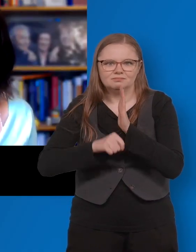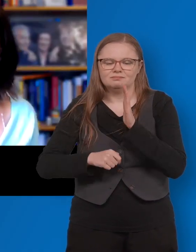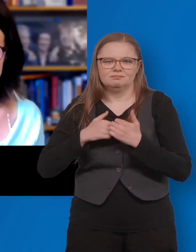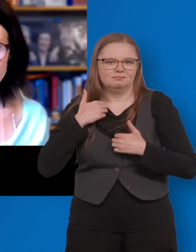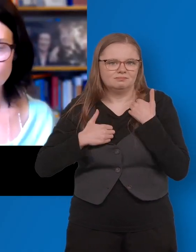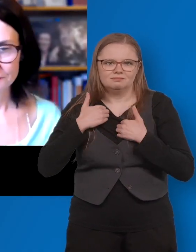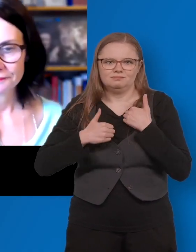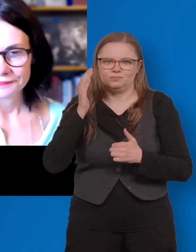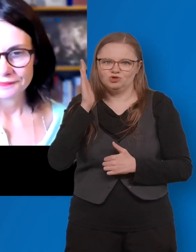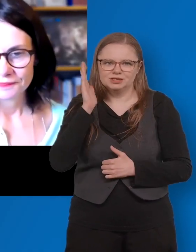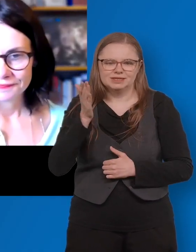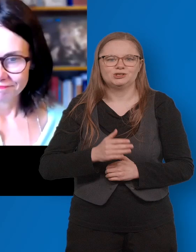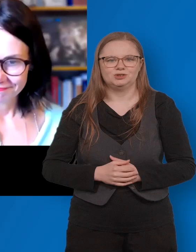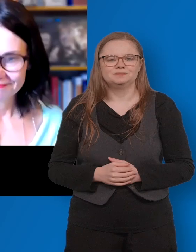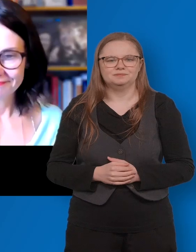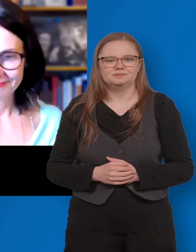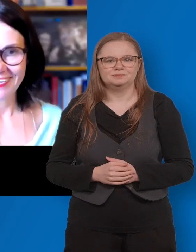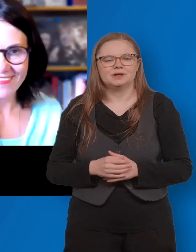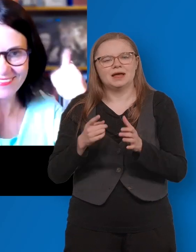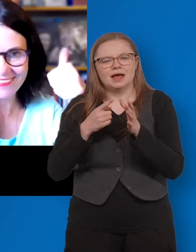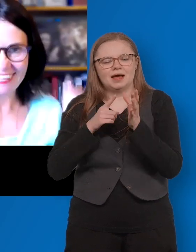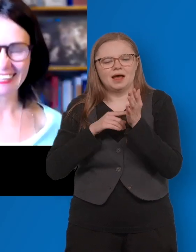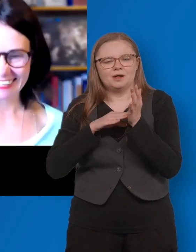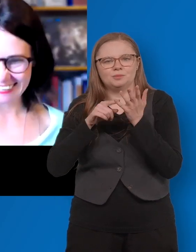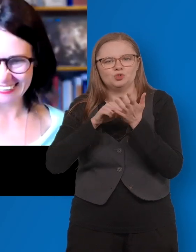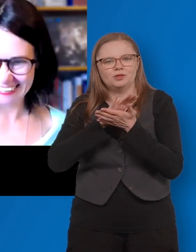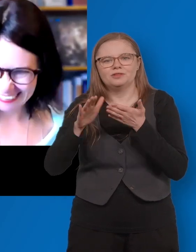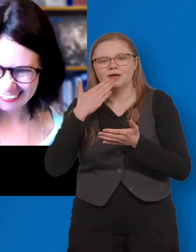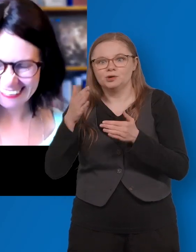Almuth, and impeccable timing as well.